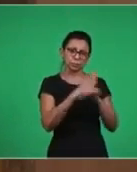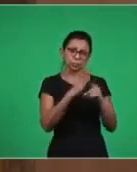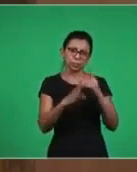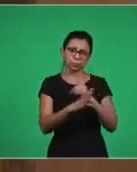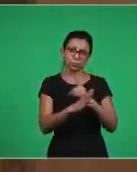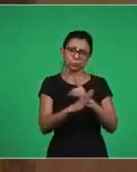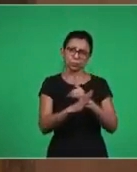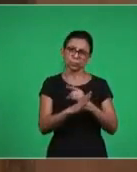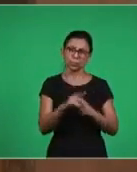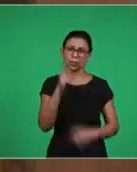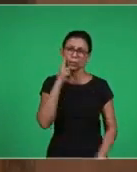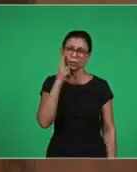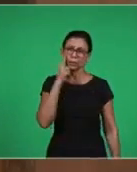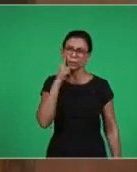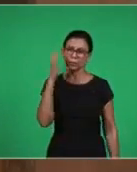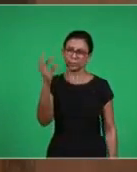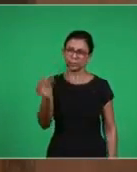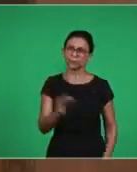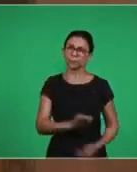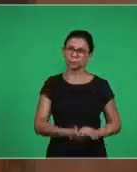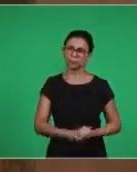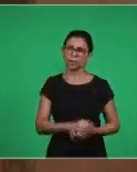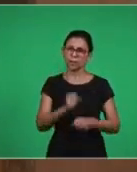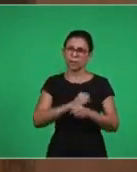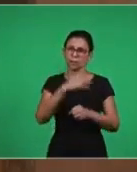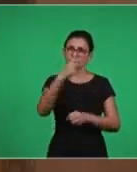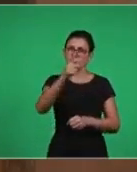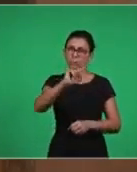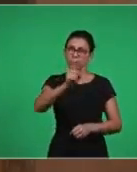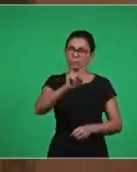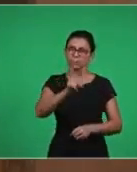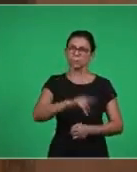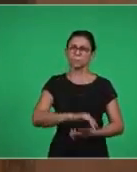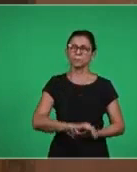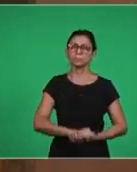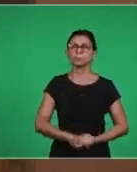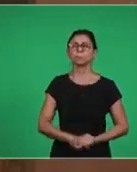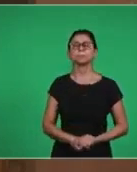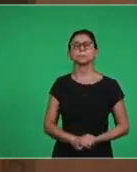Here, this is not the work that the Lord wants for our lives. The time will come.